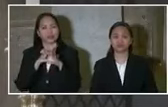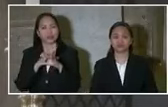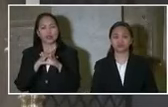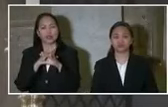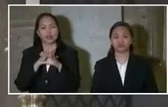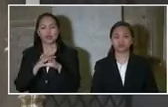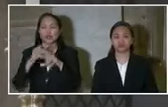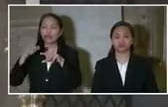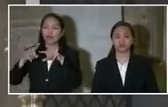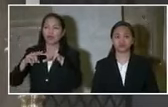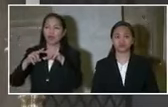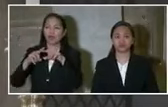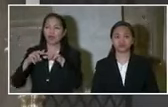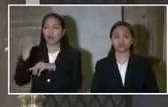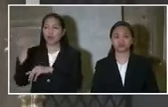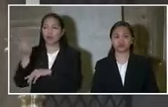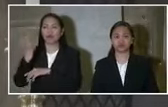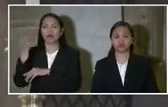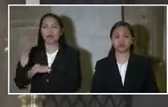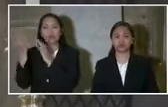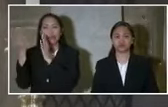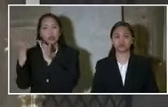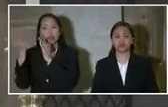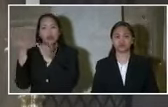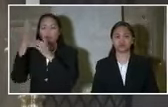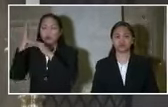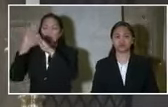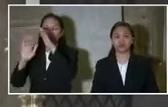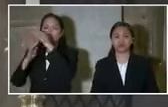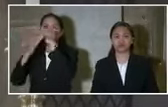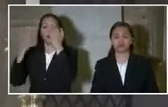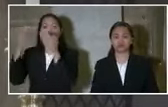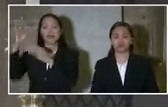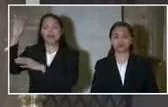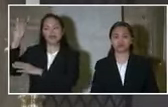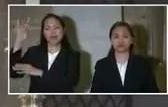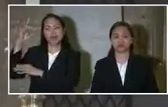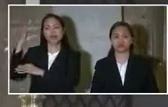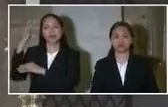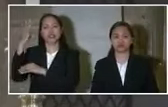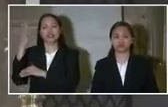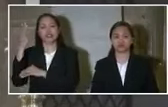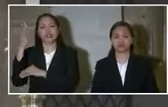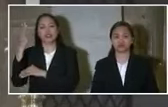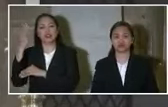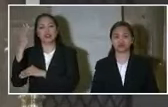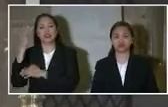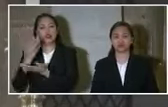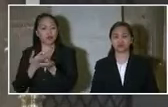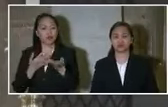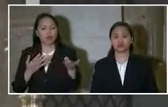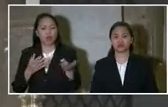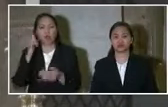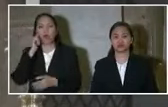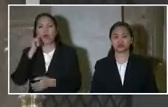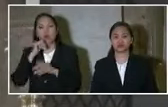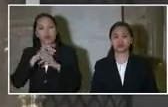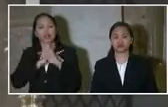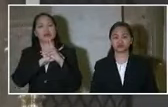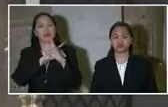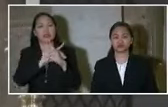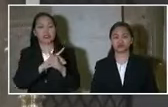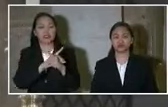relying solely on the hope of heavenly grace, they may be defended always